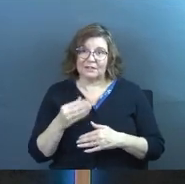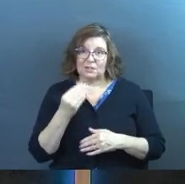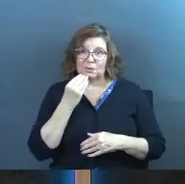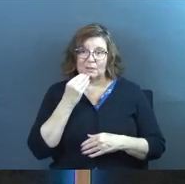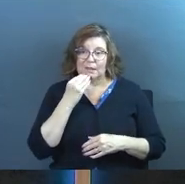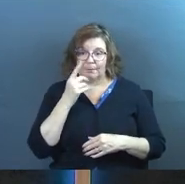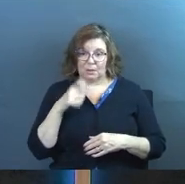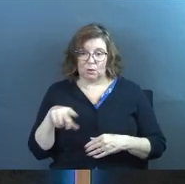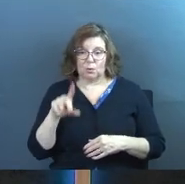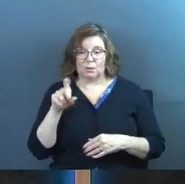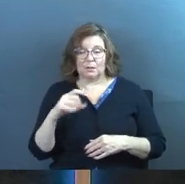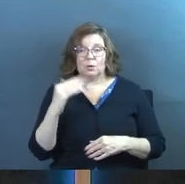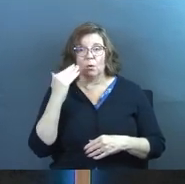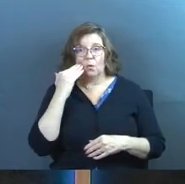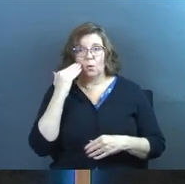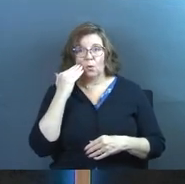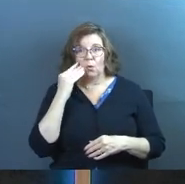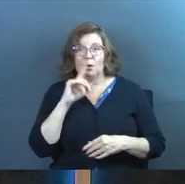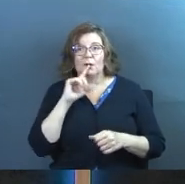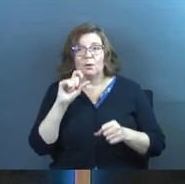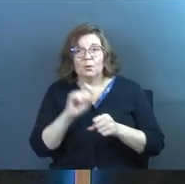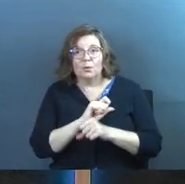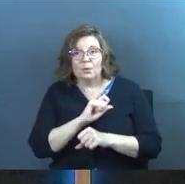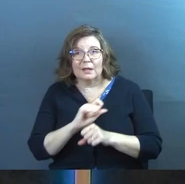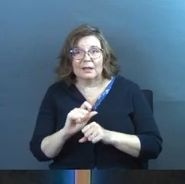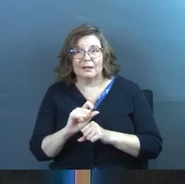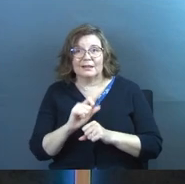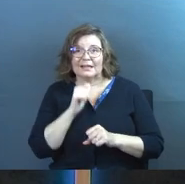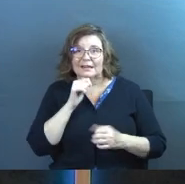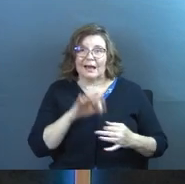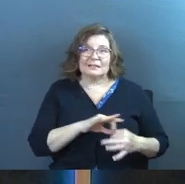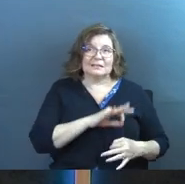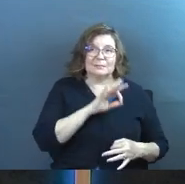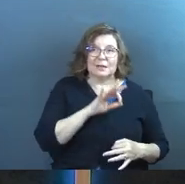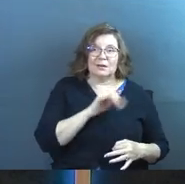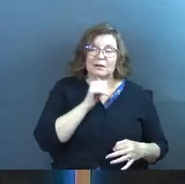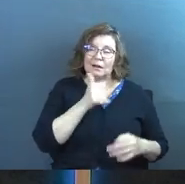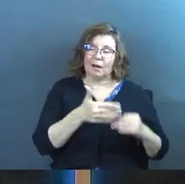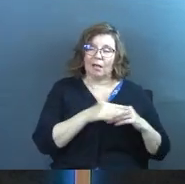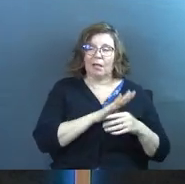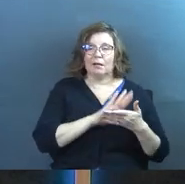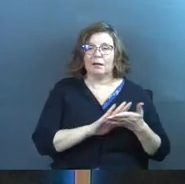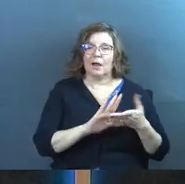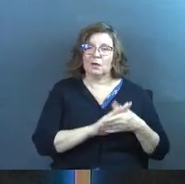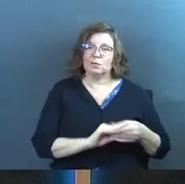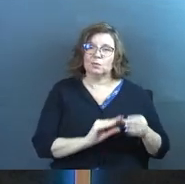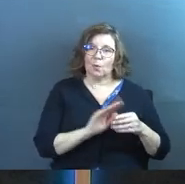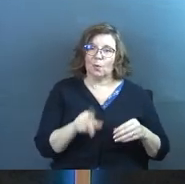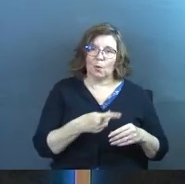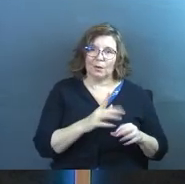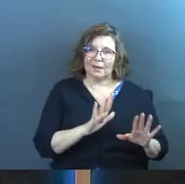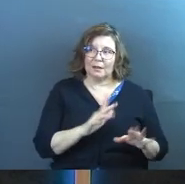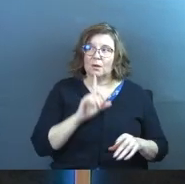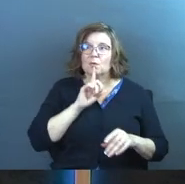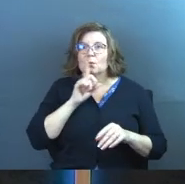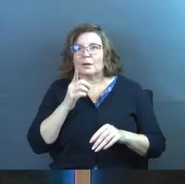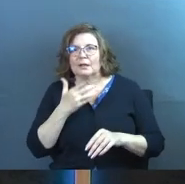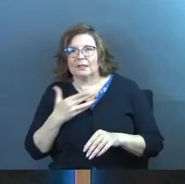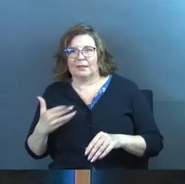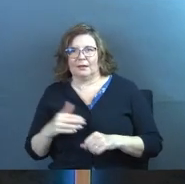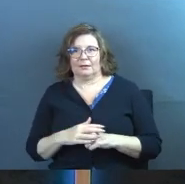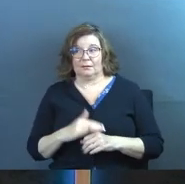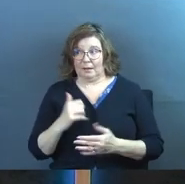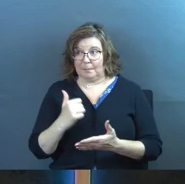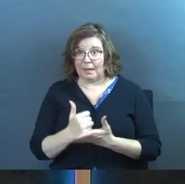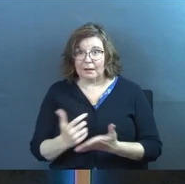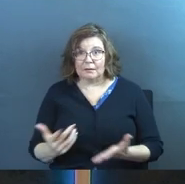eat. Because you need to know that it's real and that he's not spirit and he's not ghost. He's the real thing. Amen.